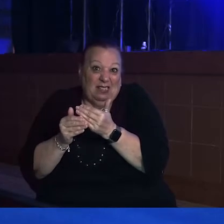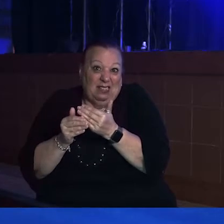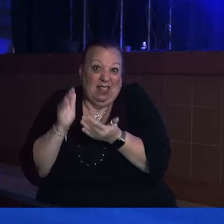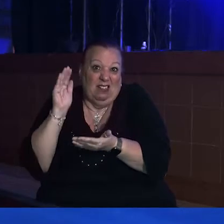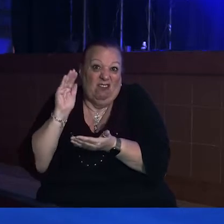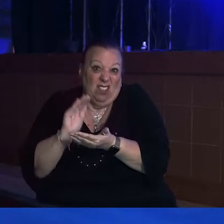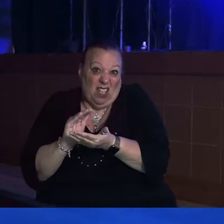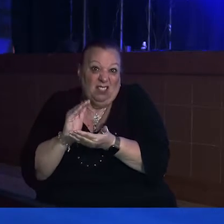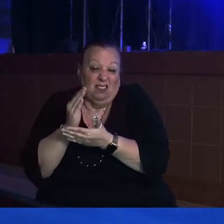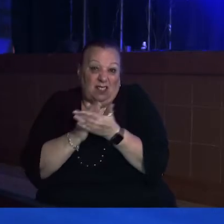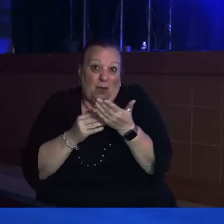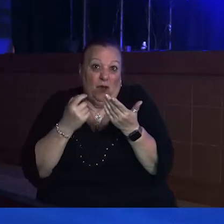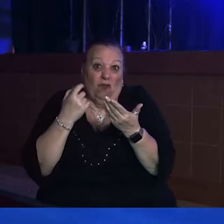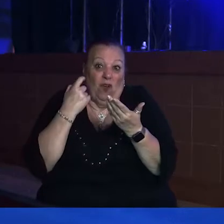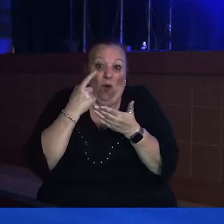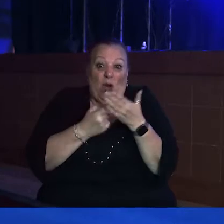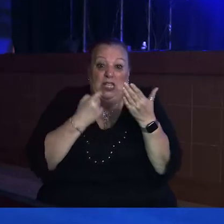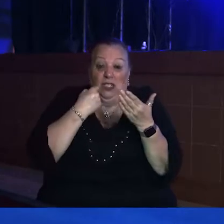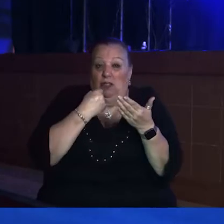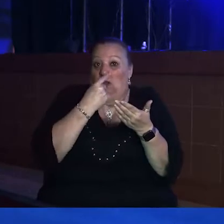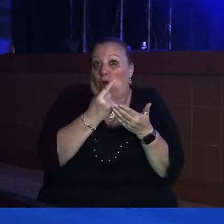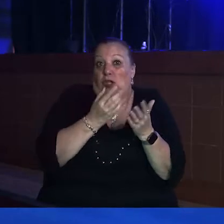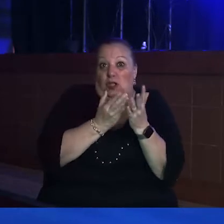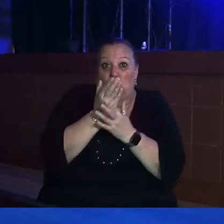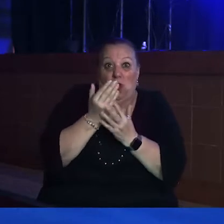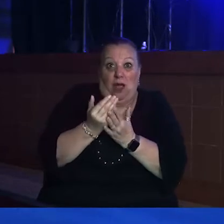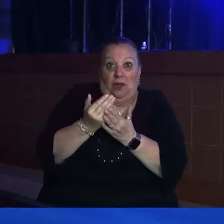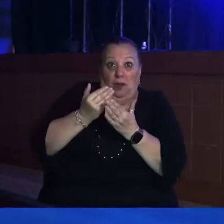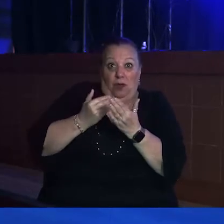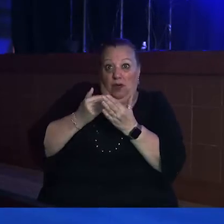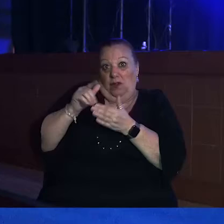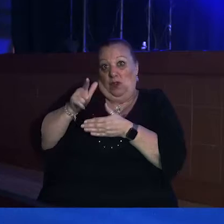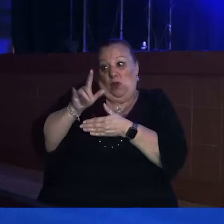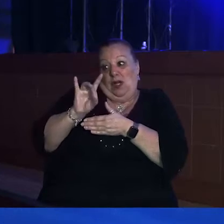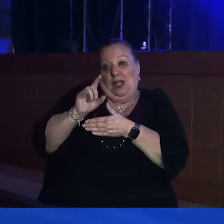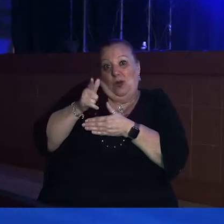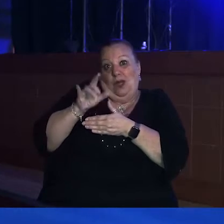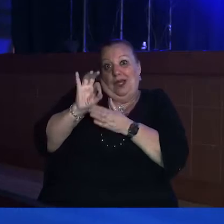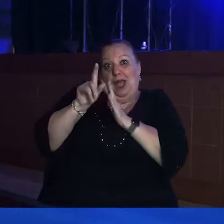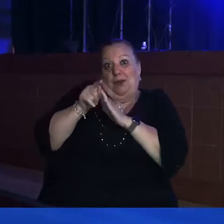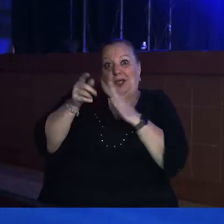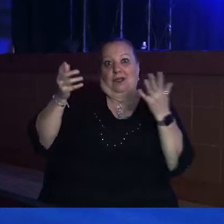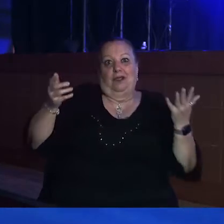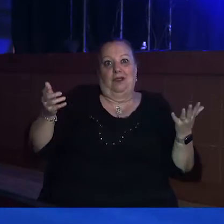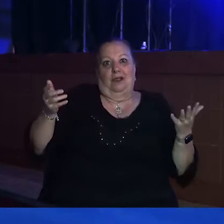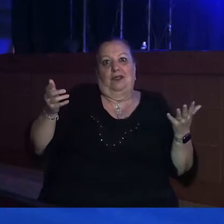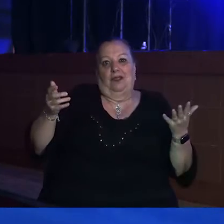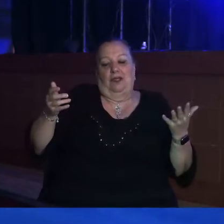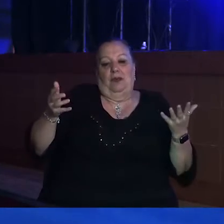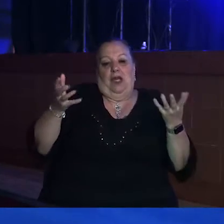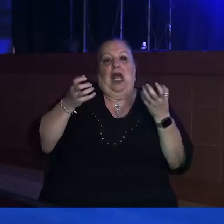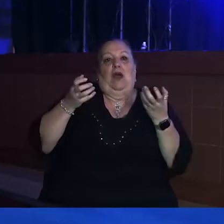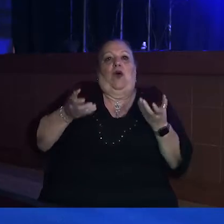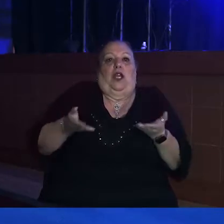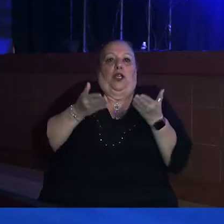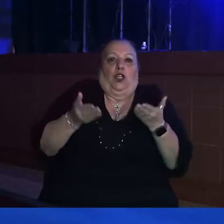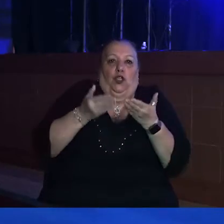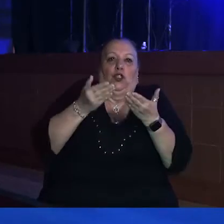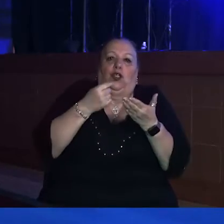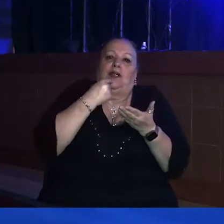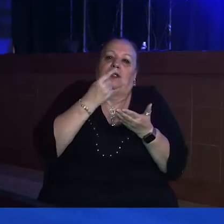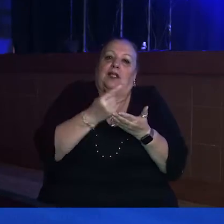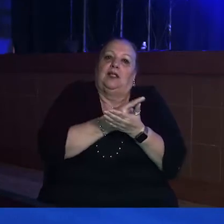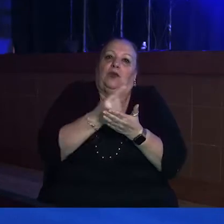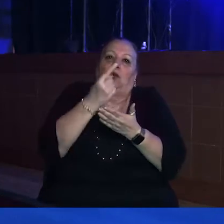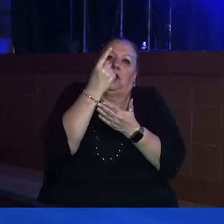they've told us throughout the previous 28 or 29 minutes. But I want to encourage you, and I mentioned this in week one, limit